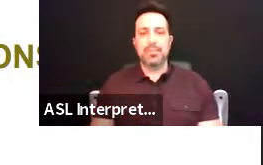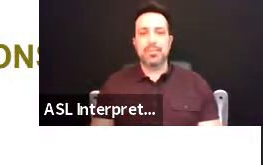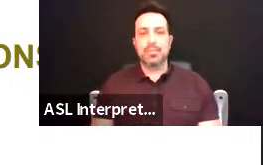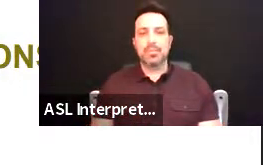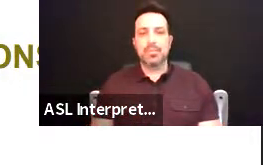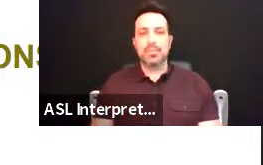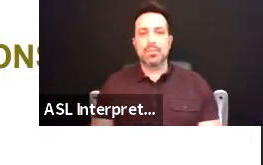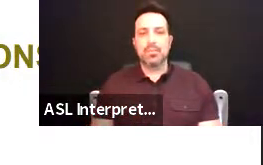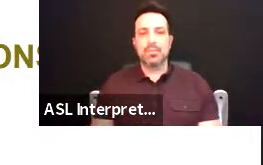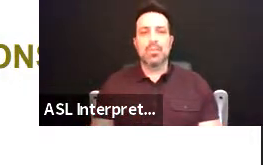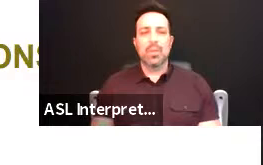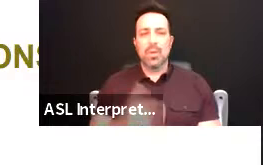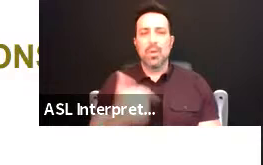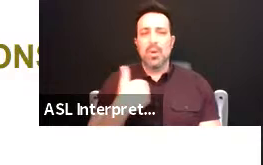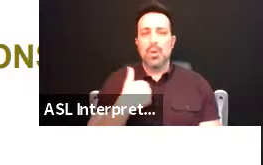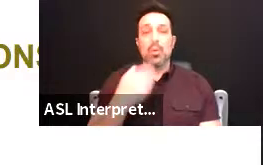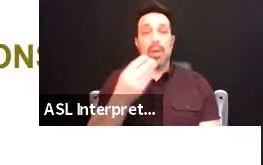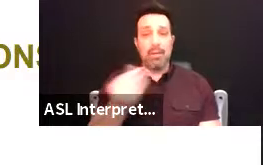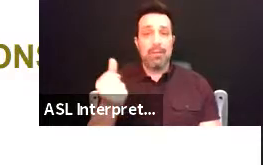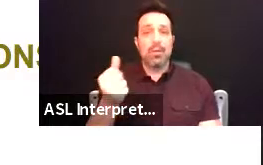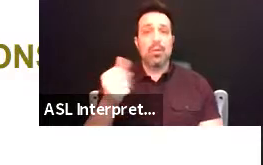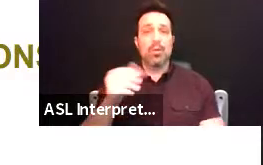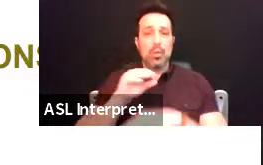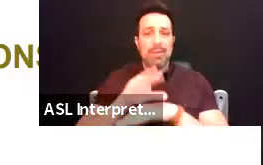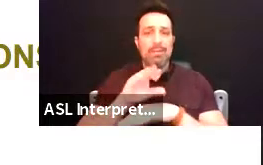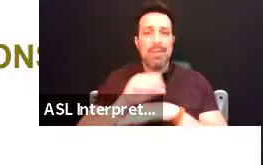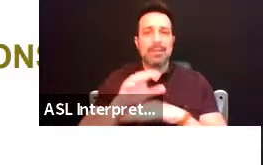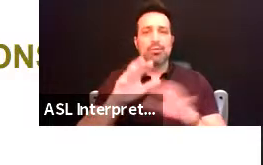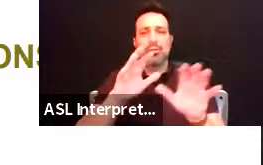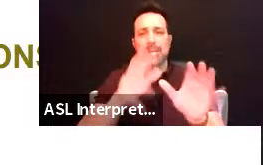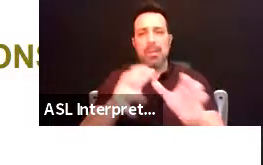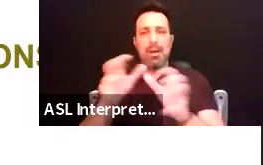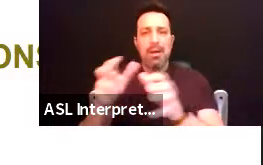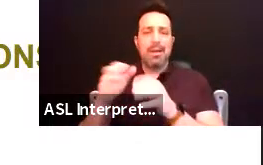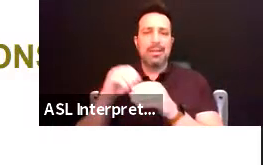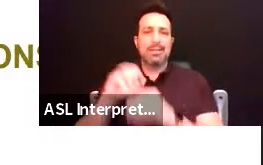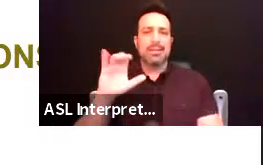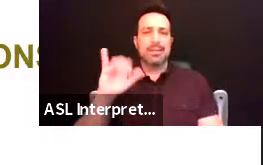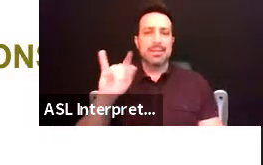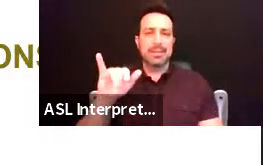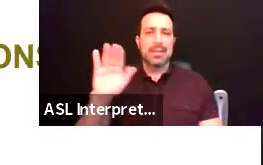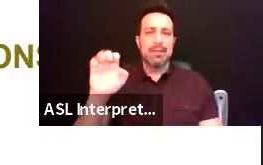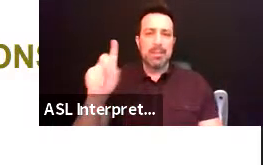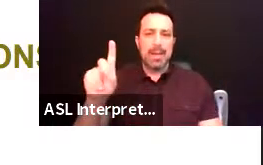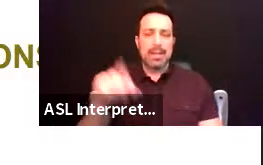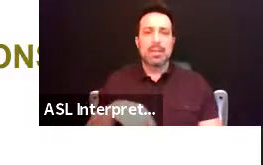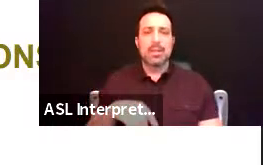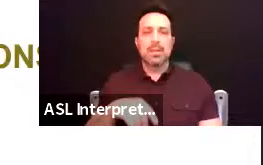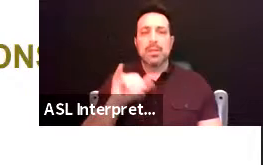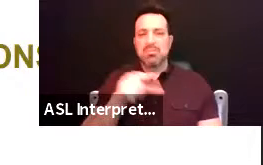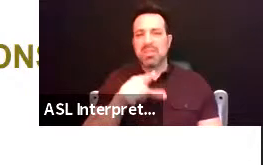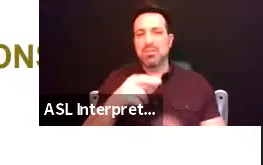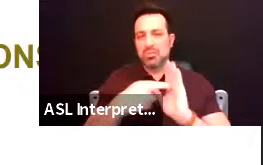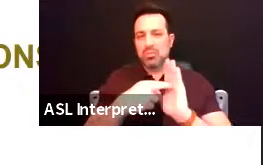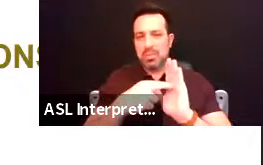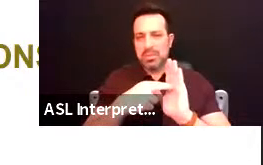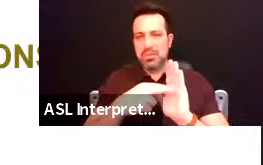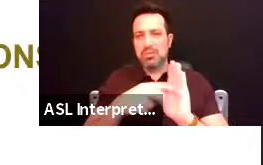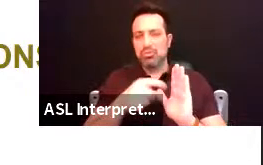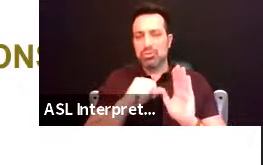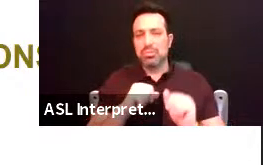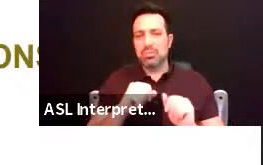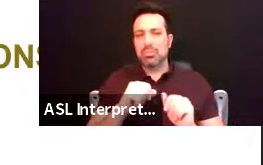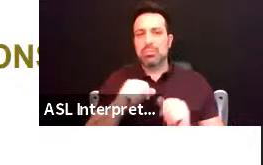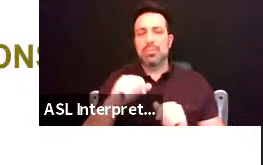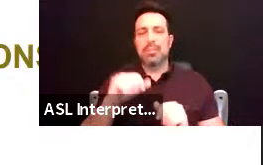We have quite a few advisory bodies in the city of Bend. This is a representation of